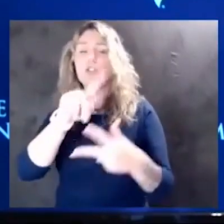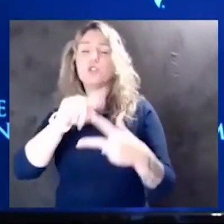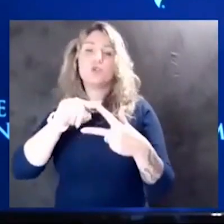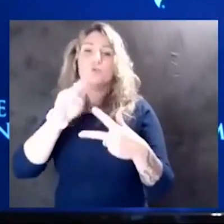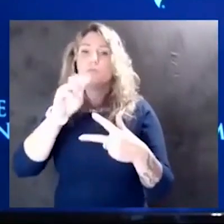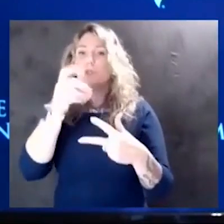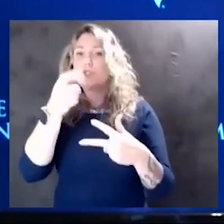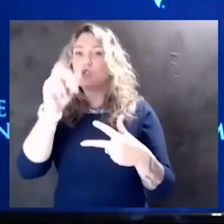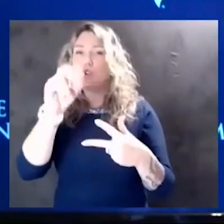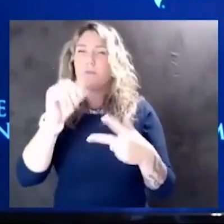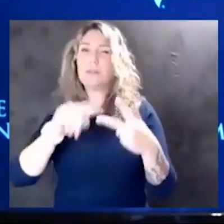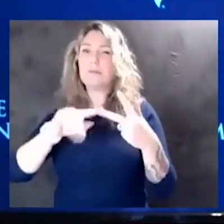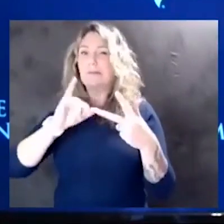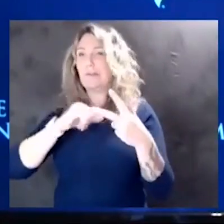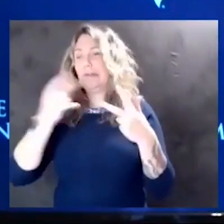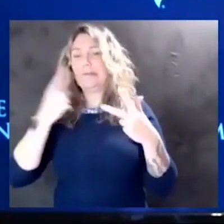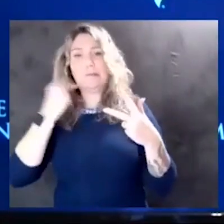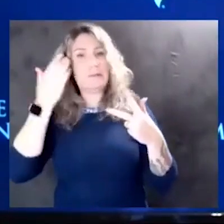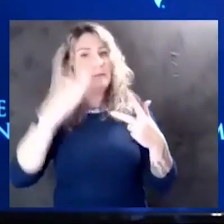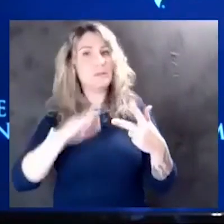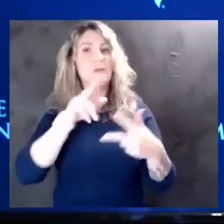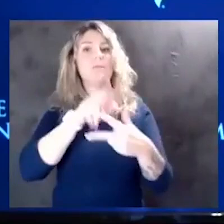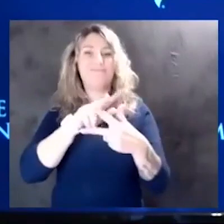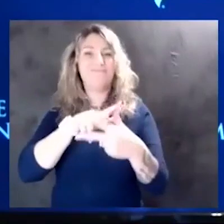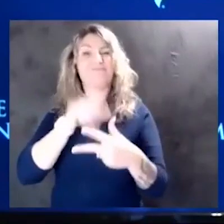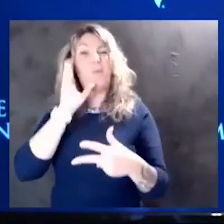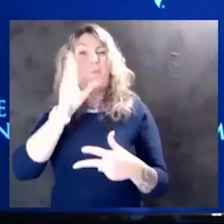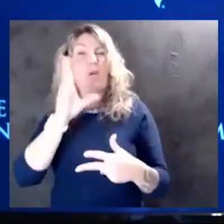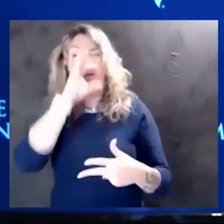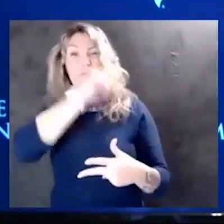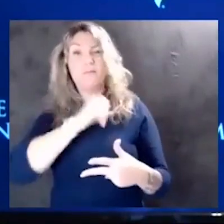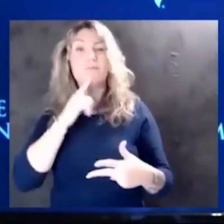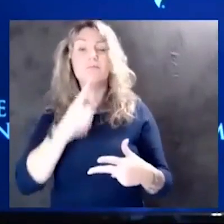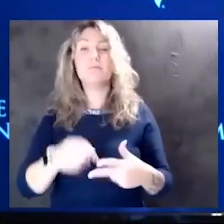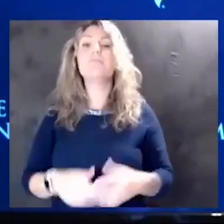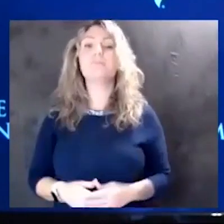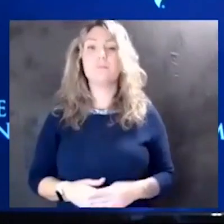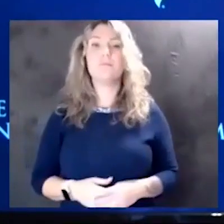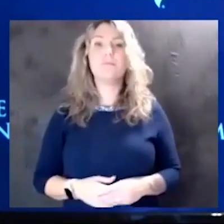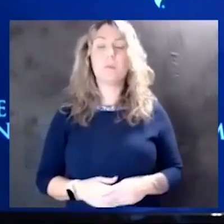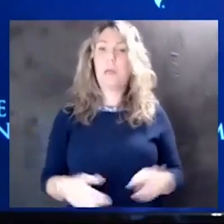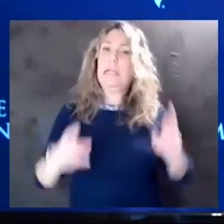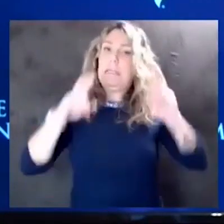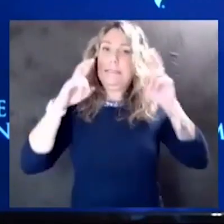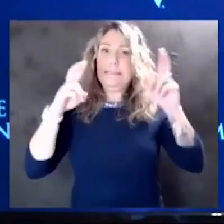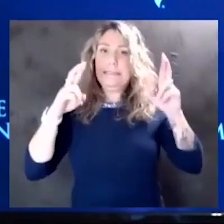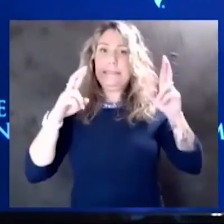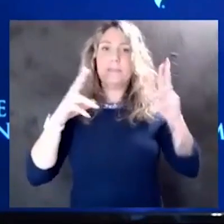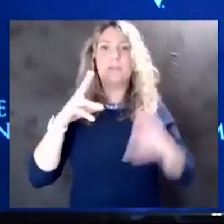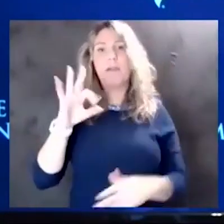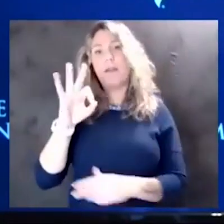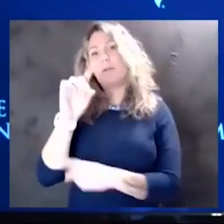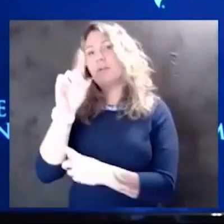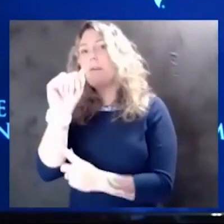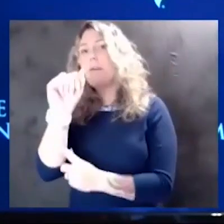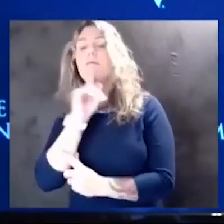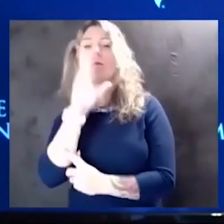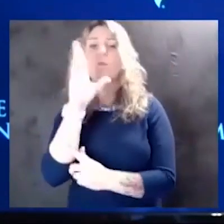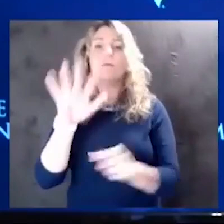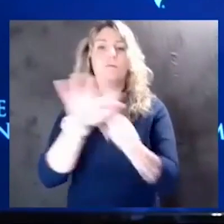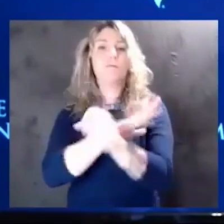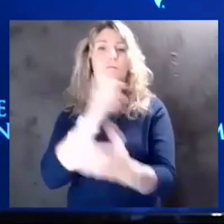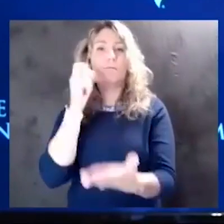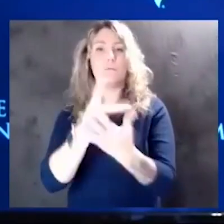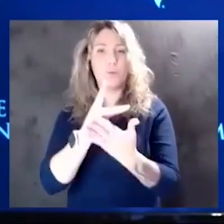some point. I would also guess that at least cross my fingers that the FDA is going to come out with full approval of